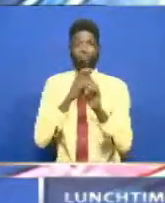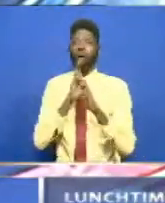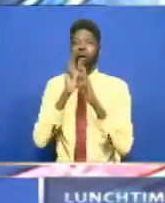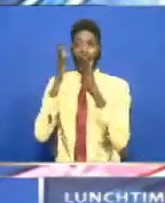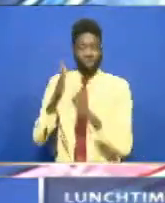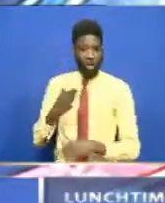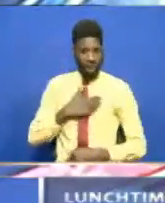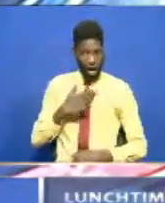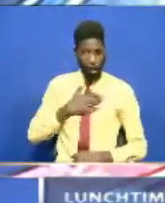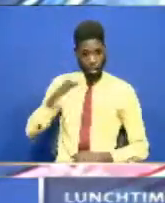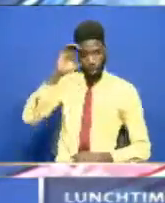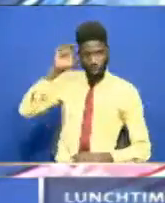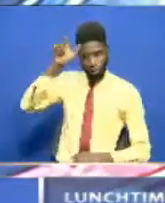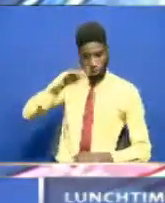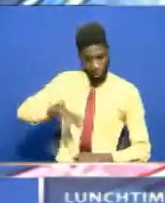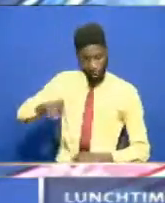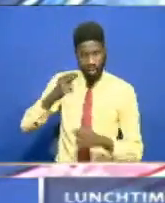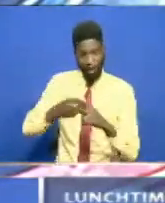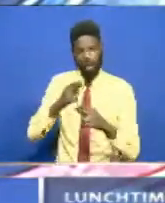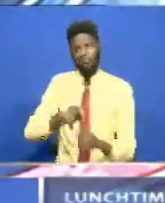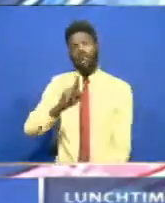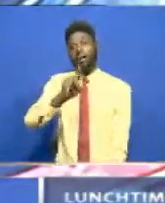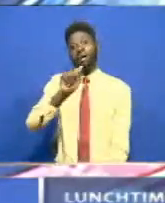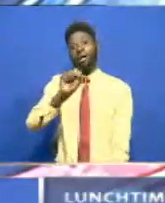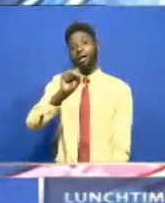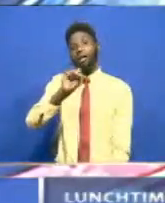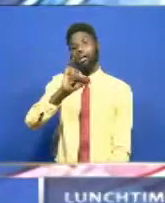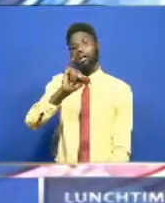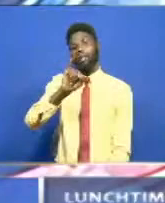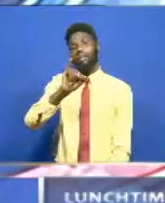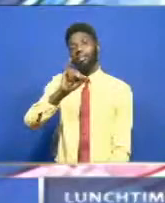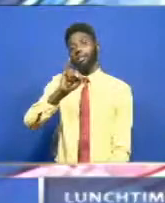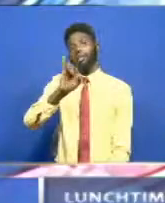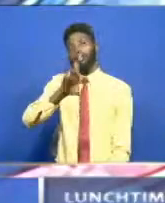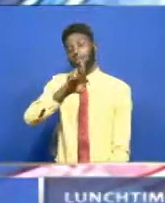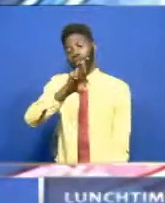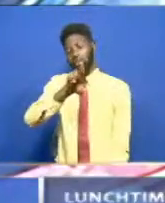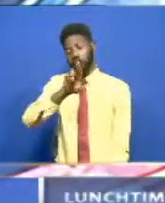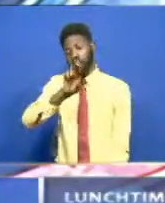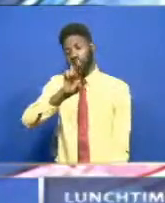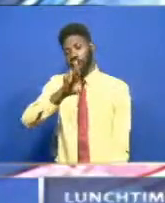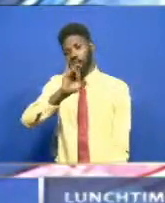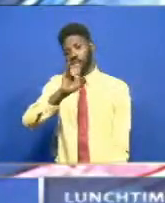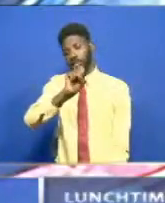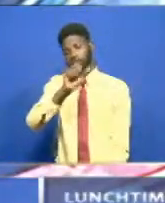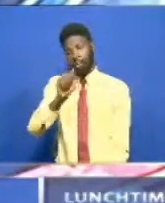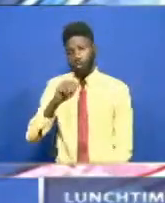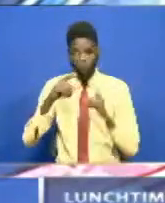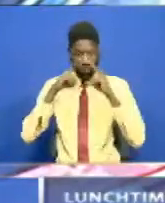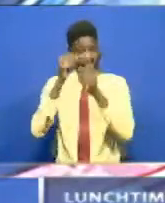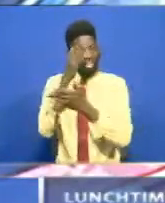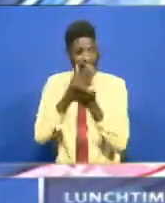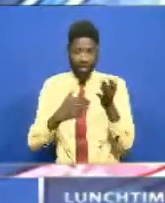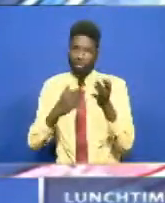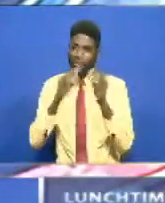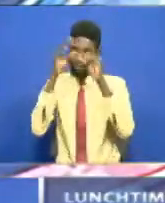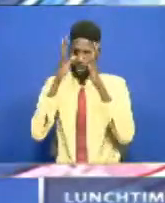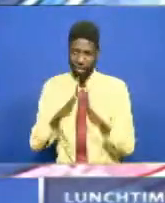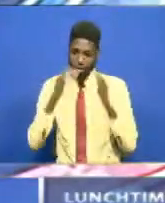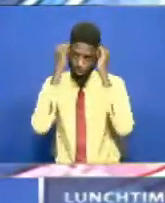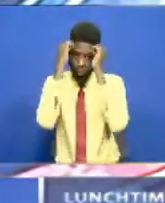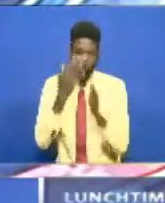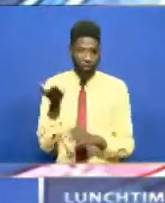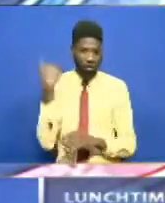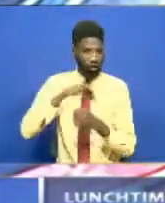based in the coastal region, Jenei Karisa, is the fact that quite a number of teachers and students had undergone a